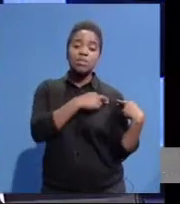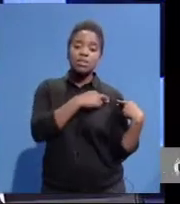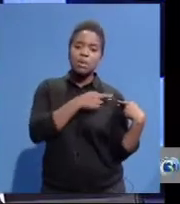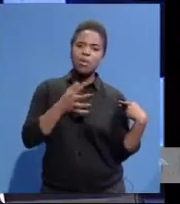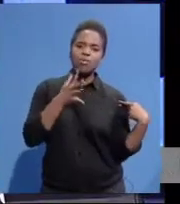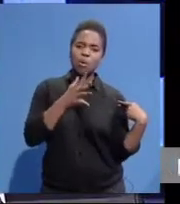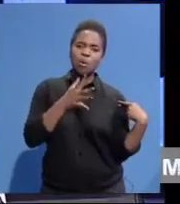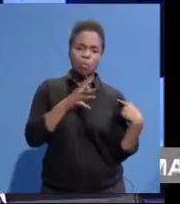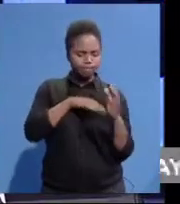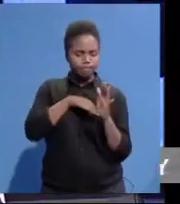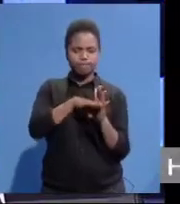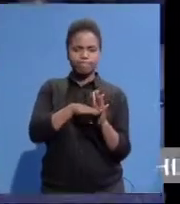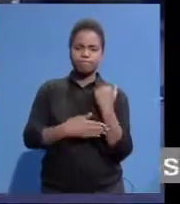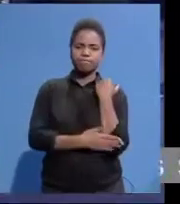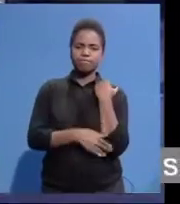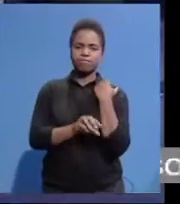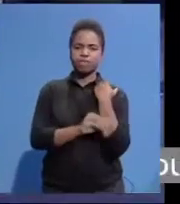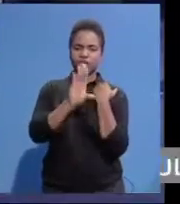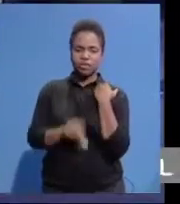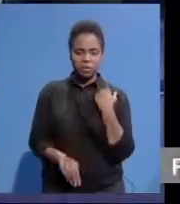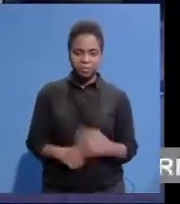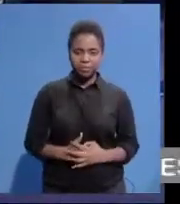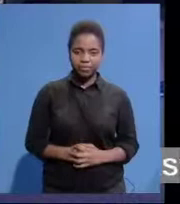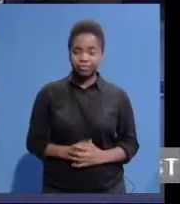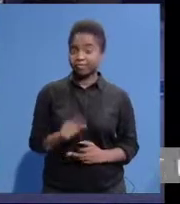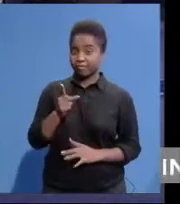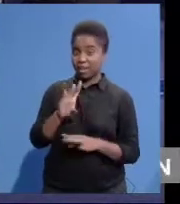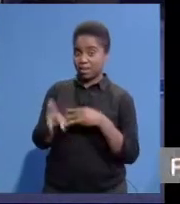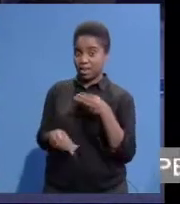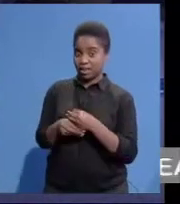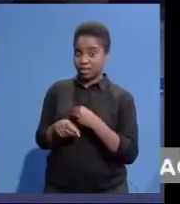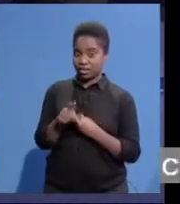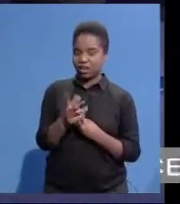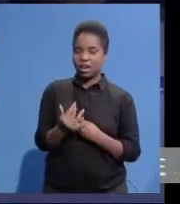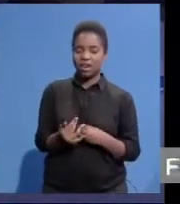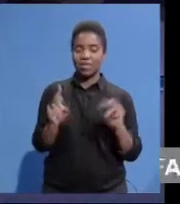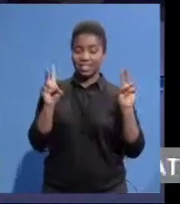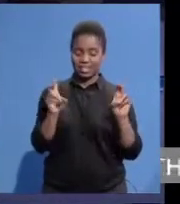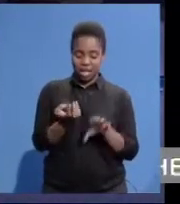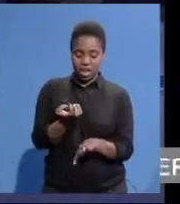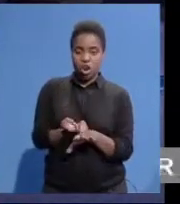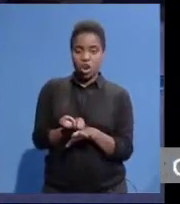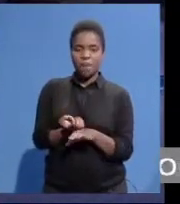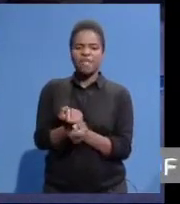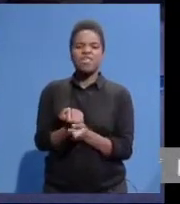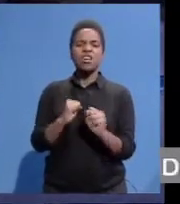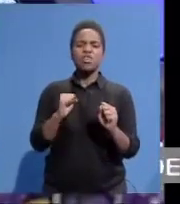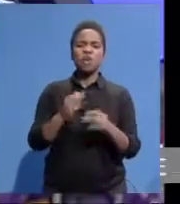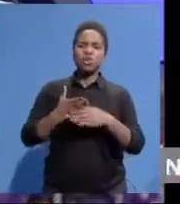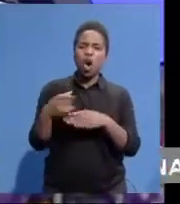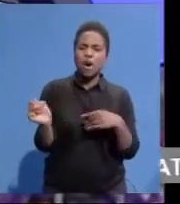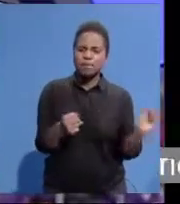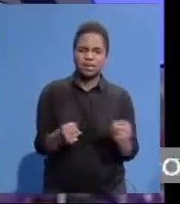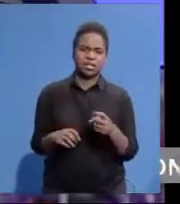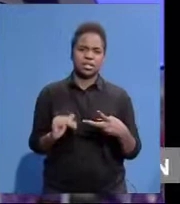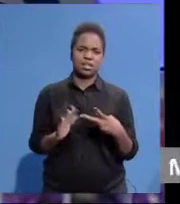country. I think just to add, you know, we are now talking about economic freedom in our lifetime. And you know, the generation